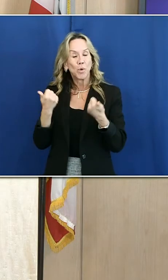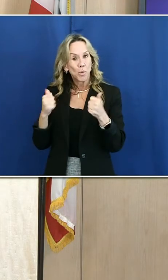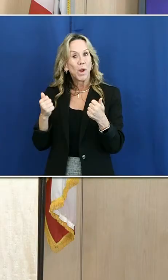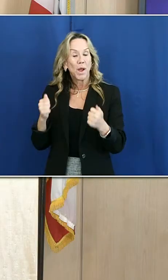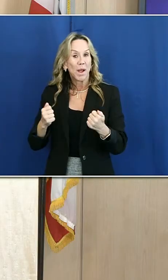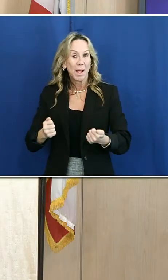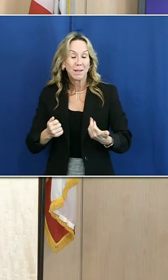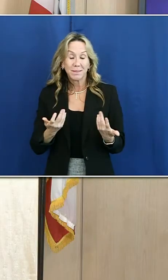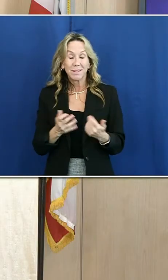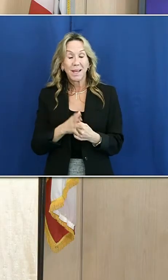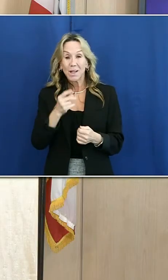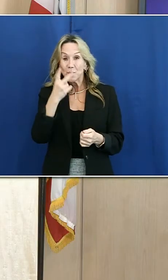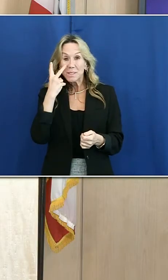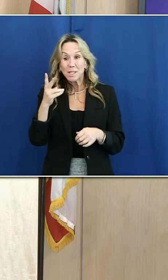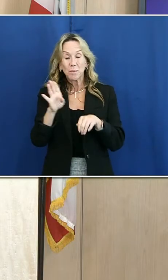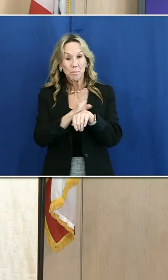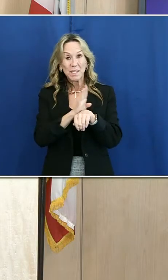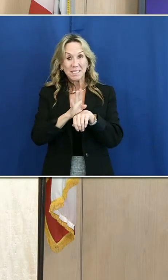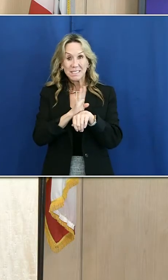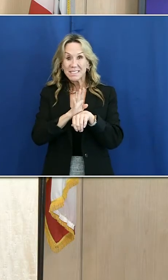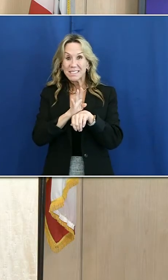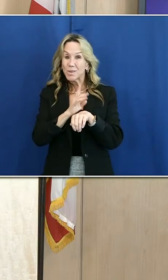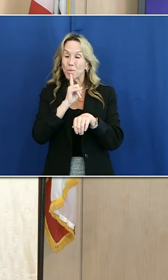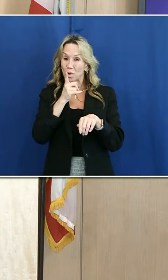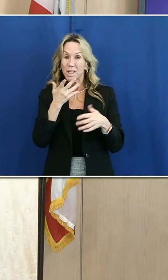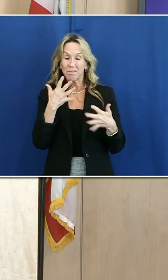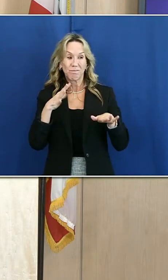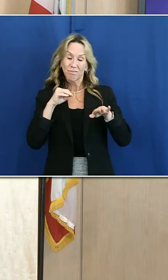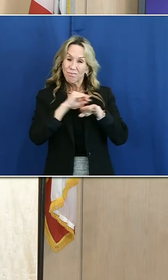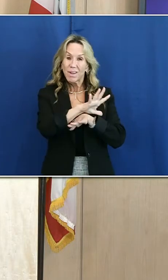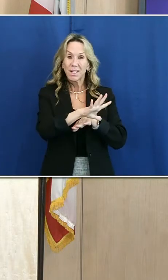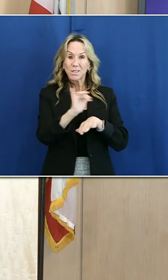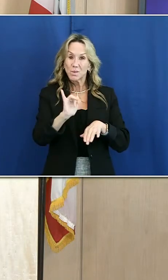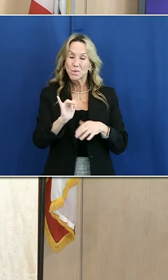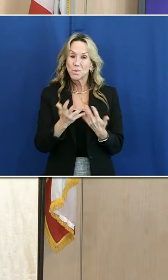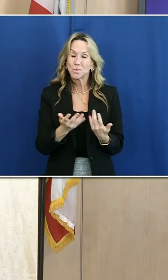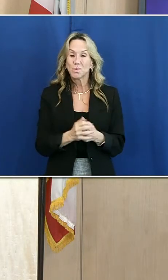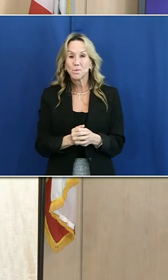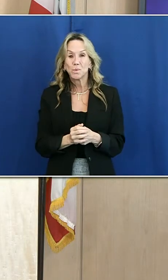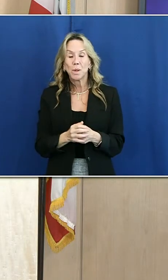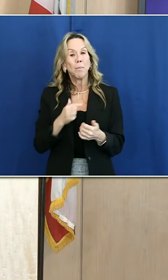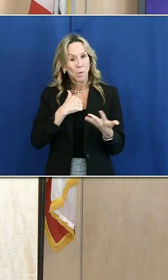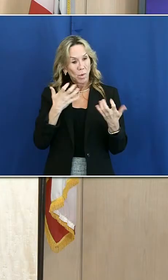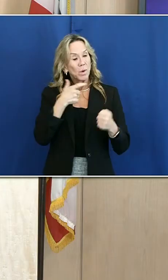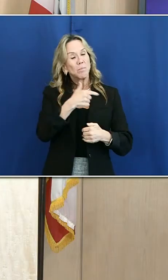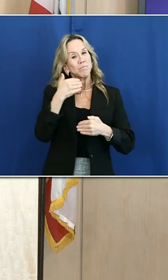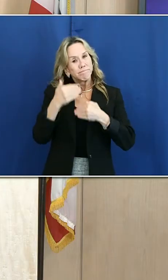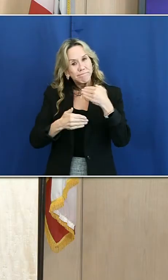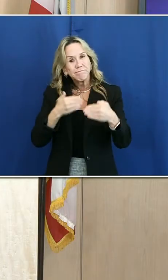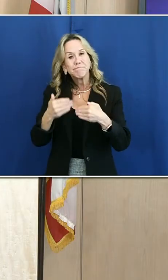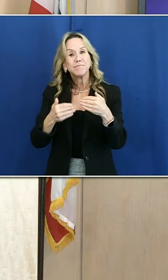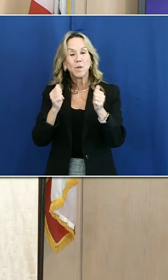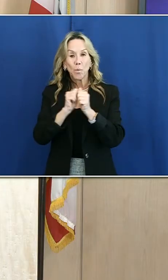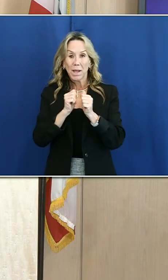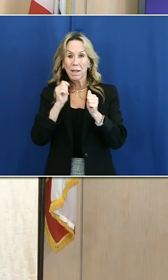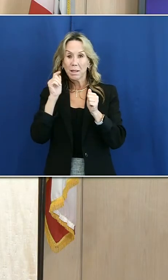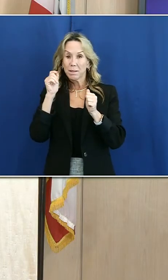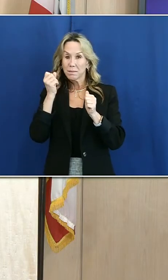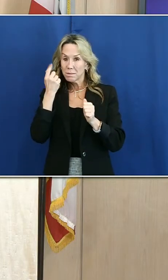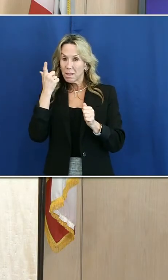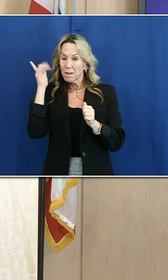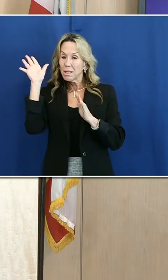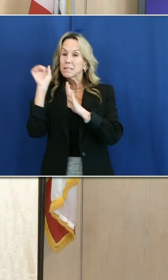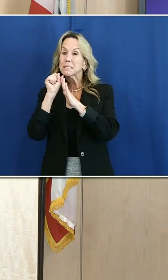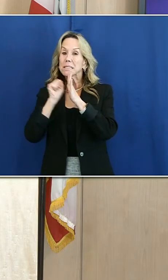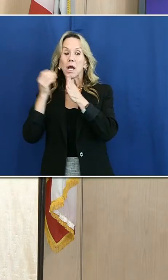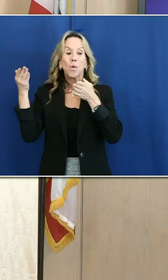are and businesses have been impacted. So we want them to proceed with the recommendations,